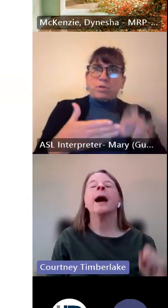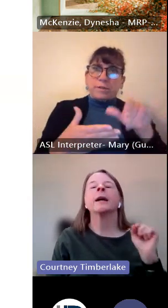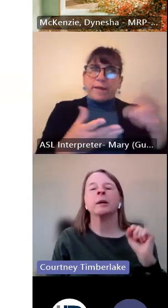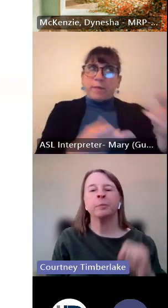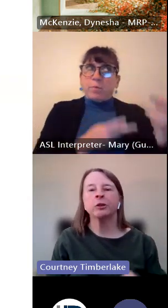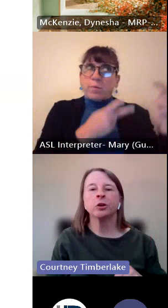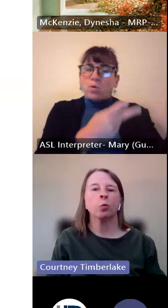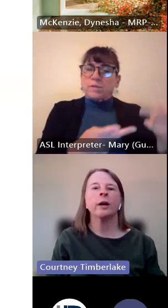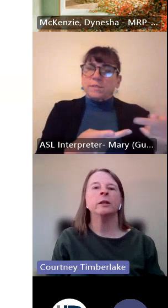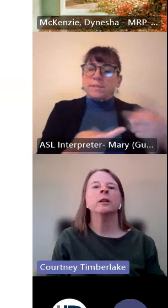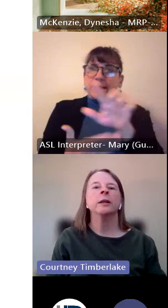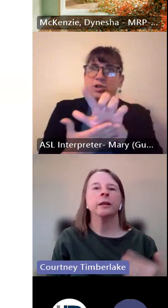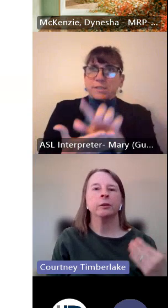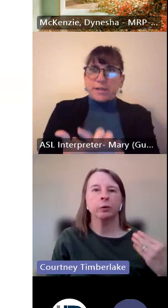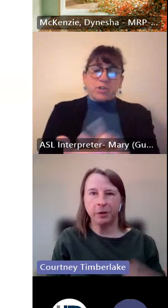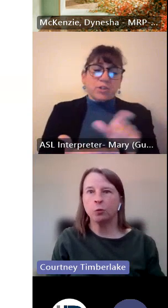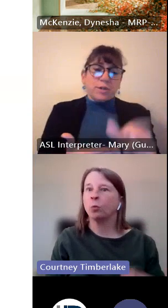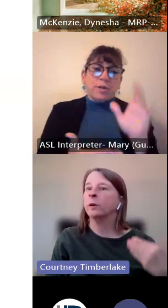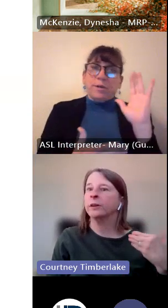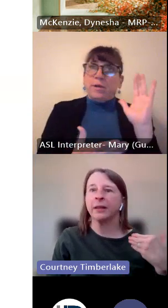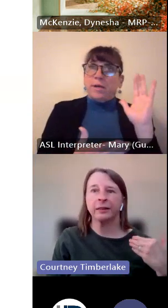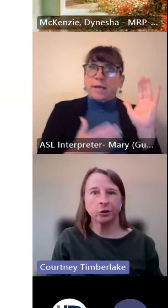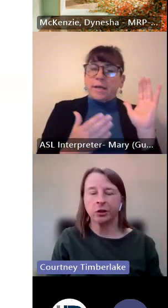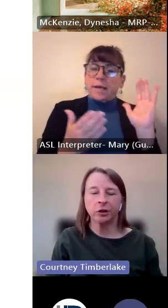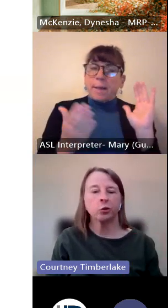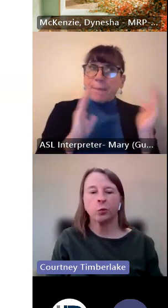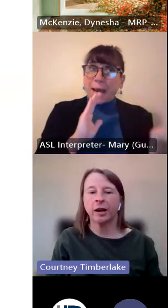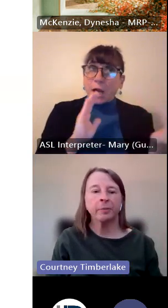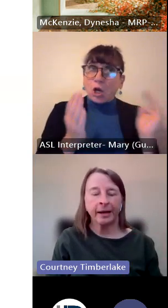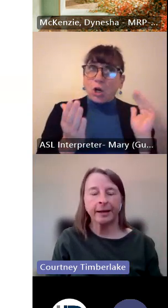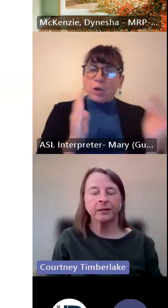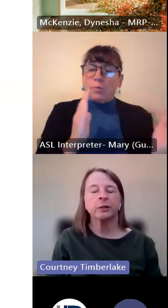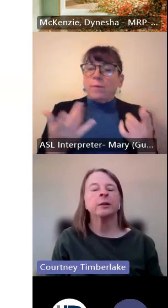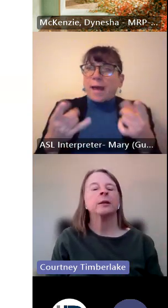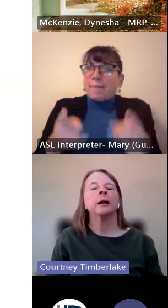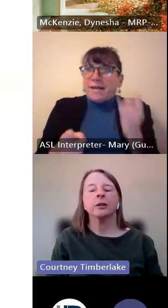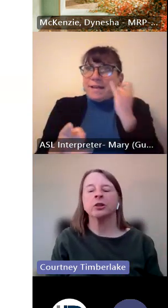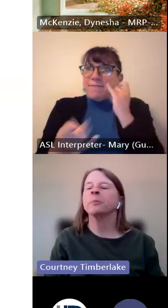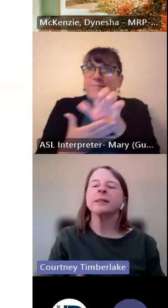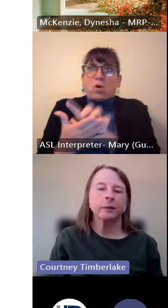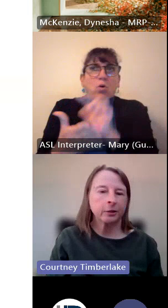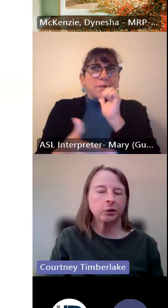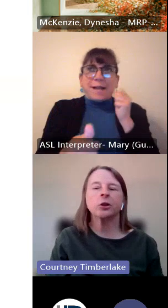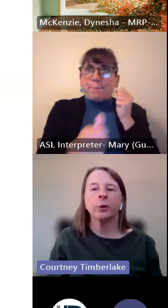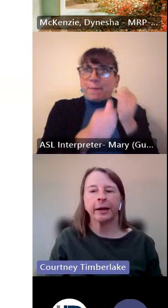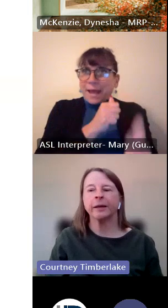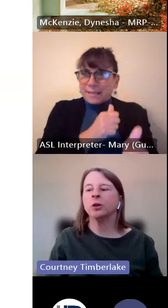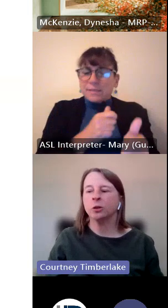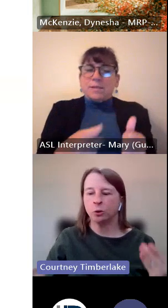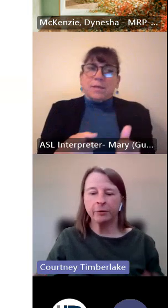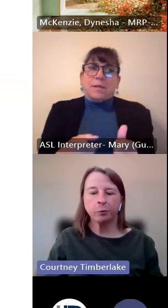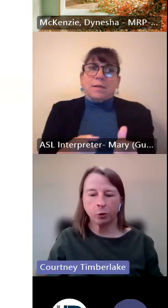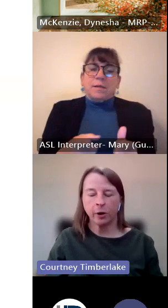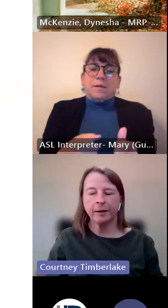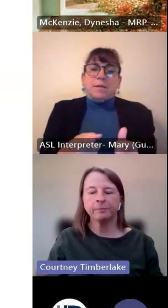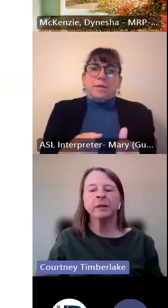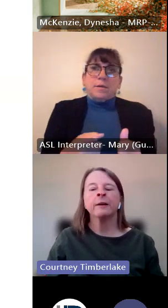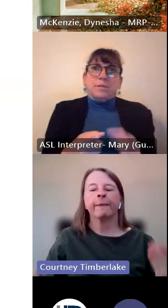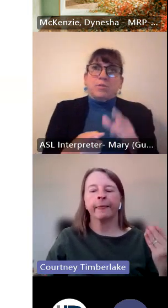legislation compared to what it would be if that legislation were not passed. So basically just, okay, you